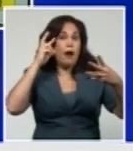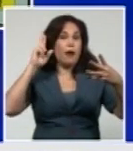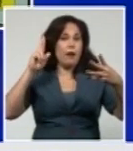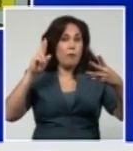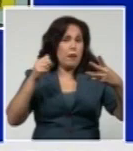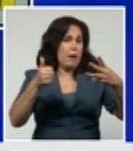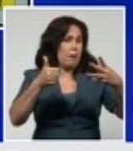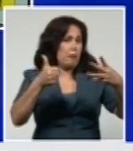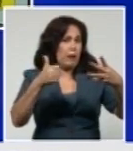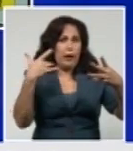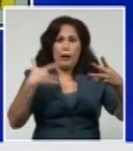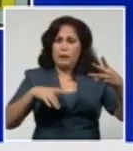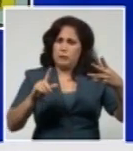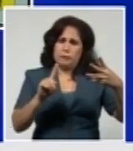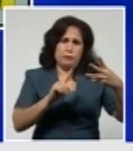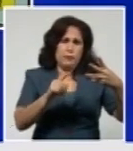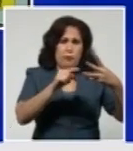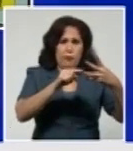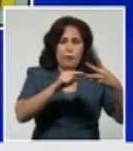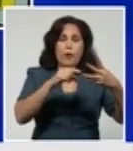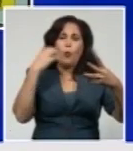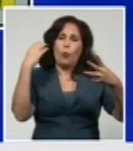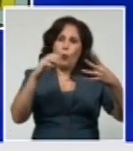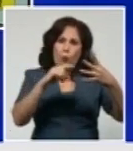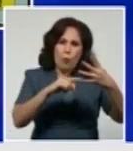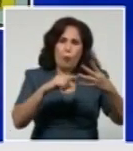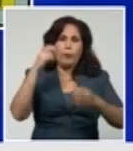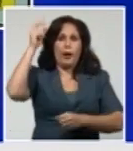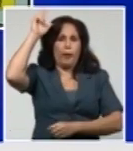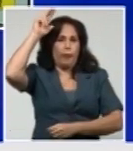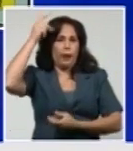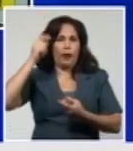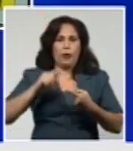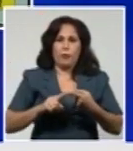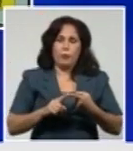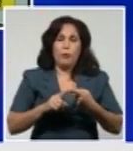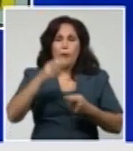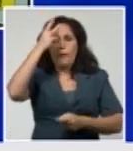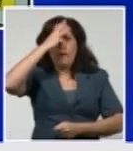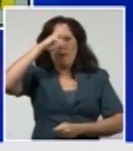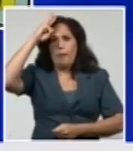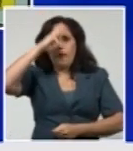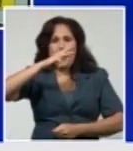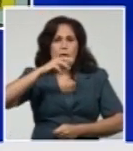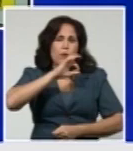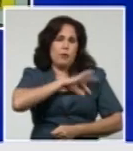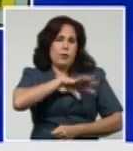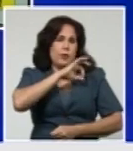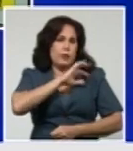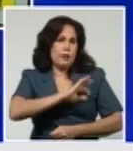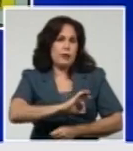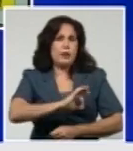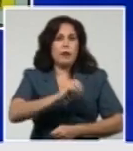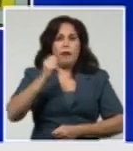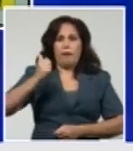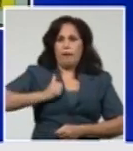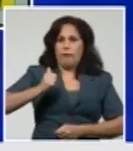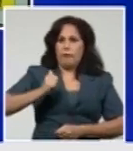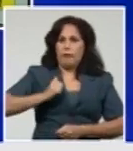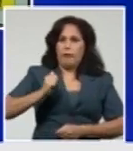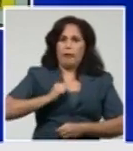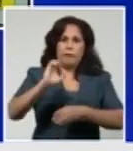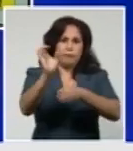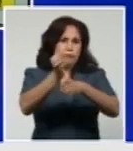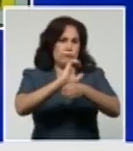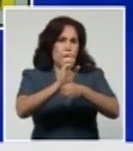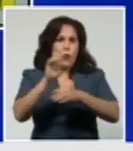Republic, Guatemala, Costa Rica, and Honduras. These are the 15 countries with the highest number of cases in the